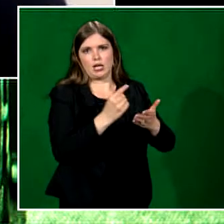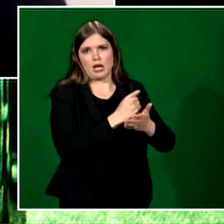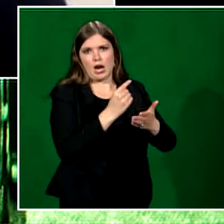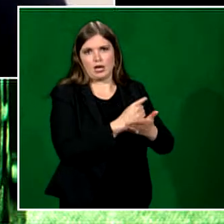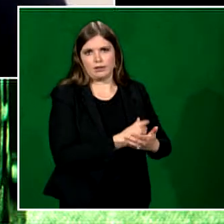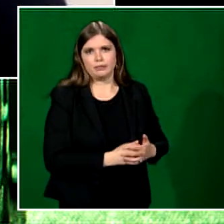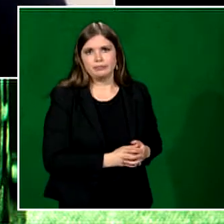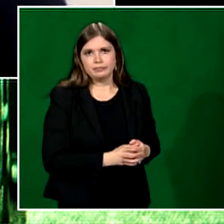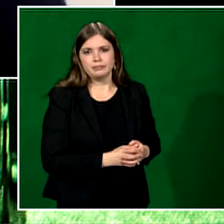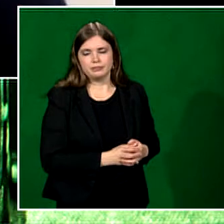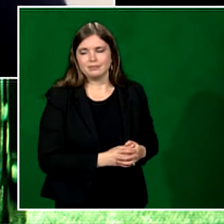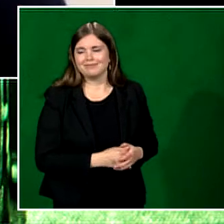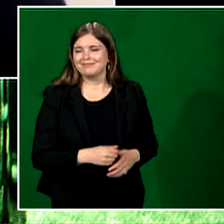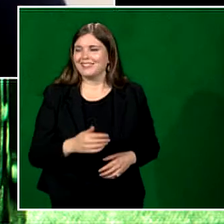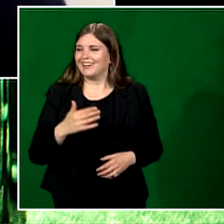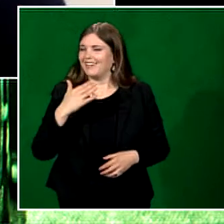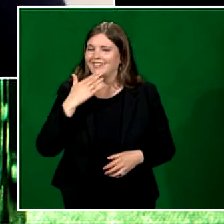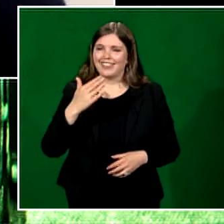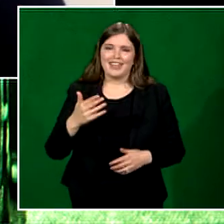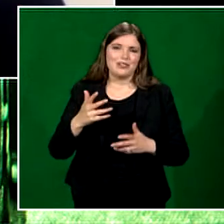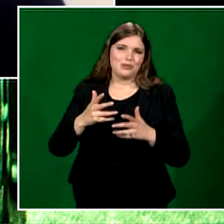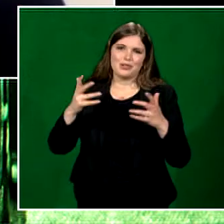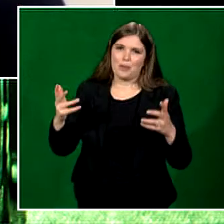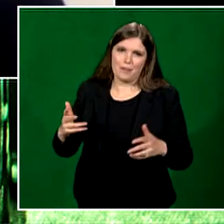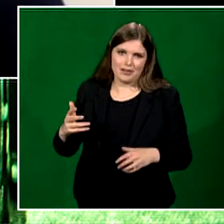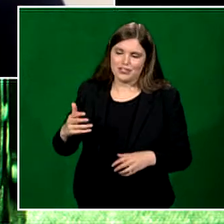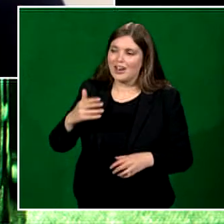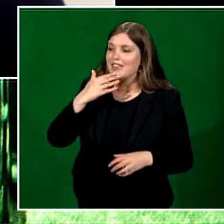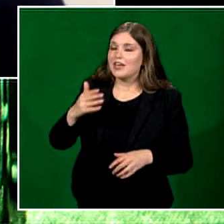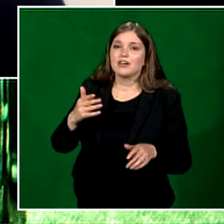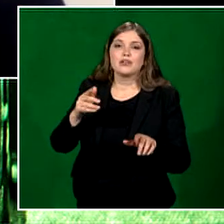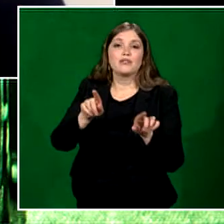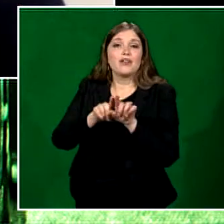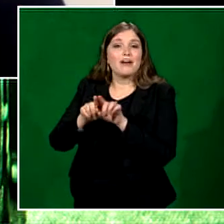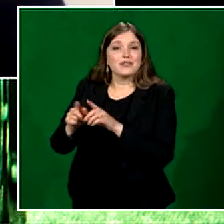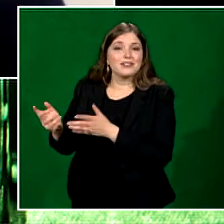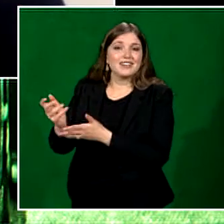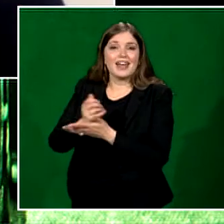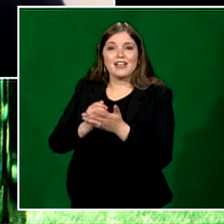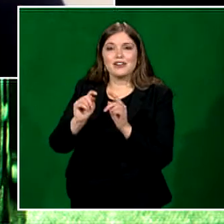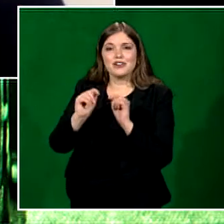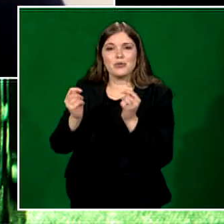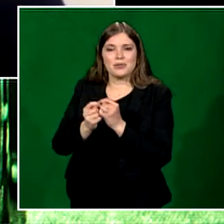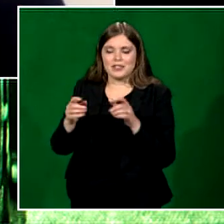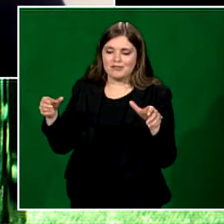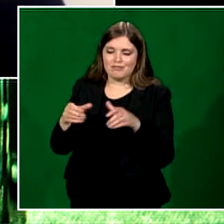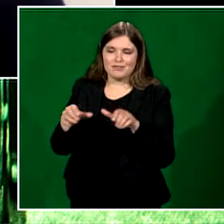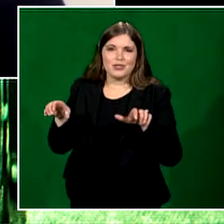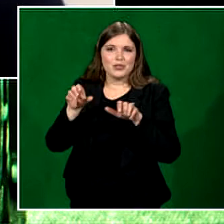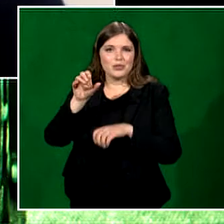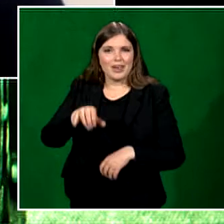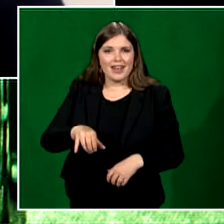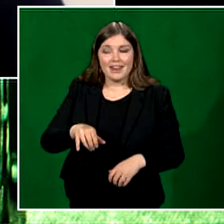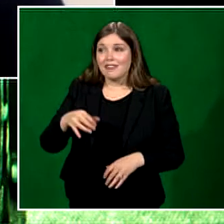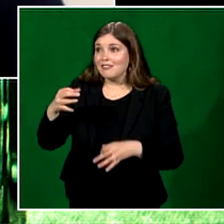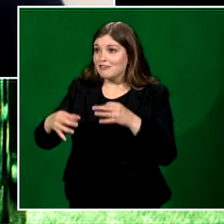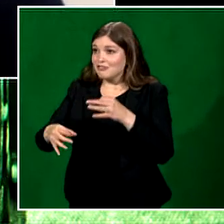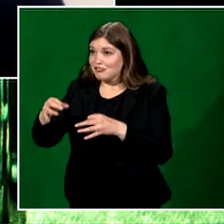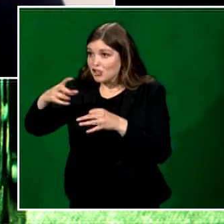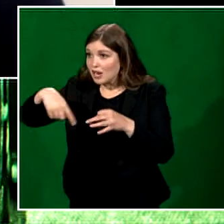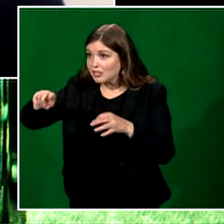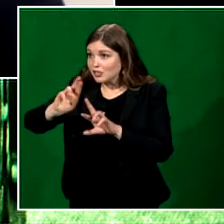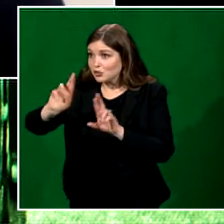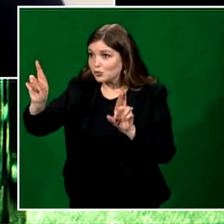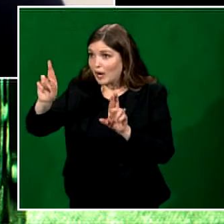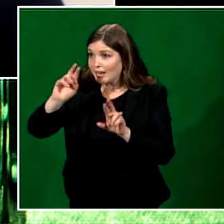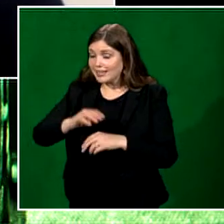Yeah, so thank you so much. Thank you for also gathering your teammates to do that. Judges, all set? Ready for your